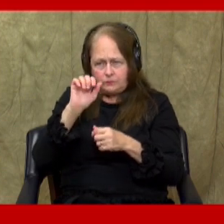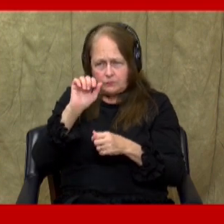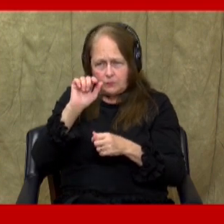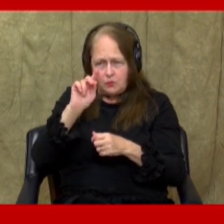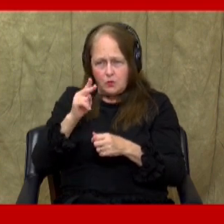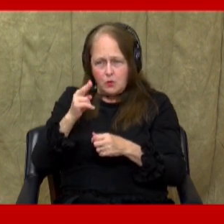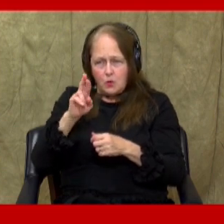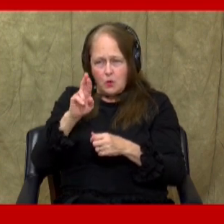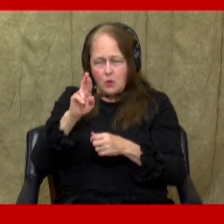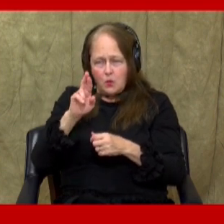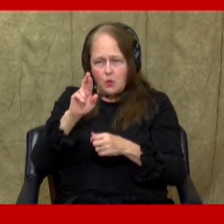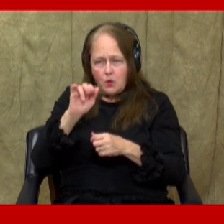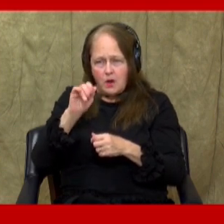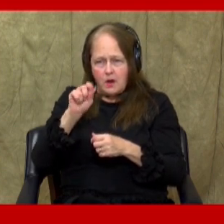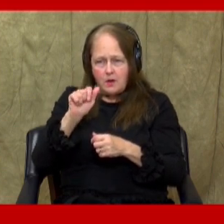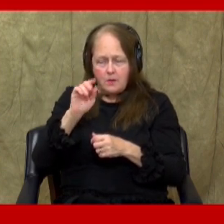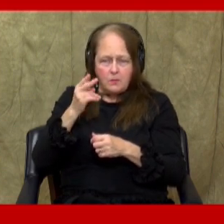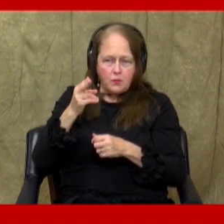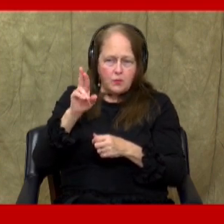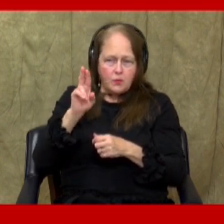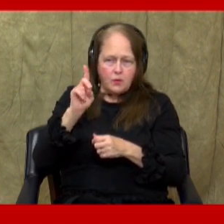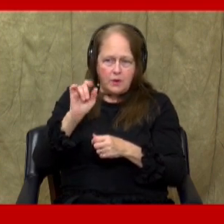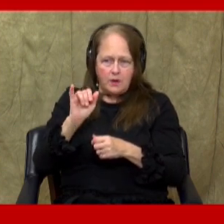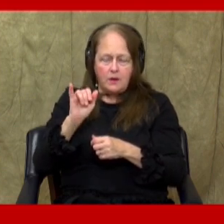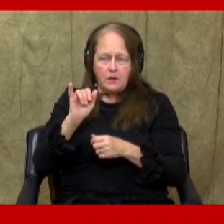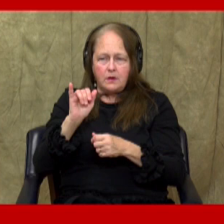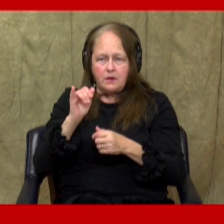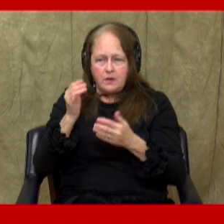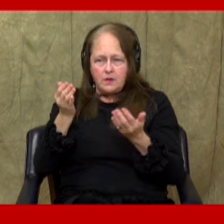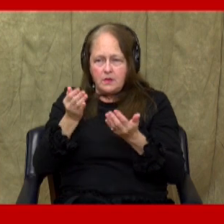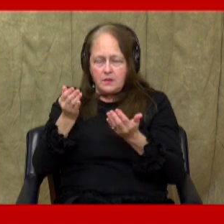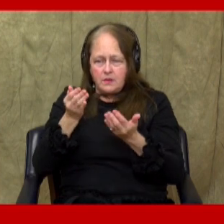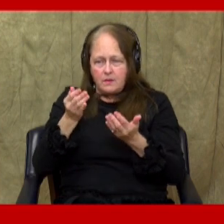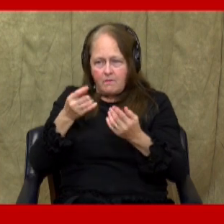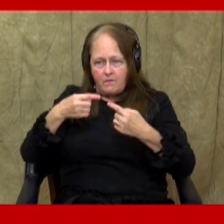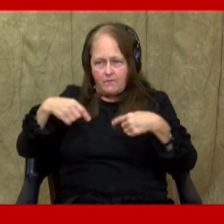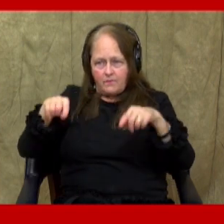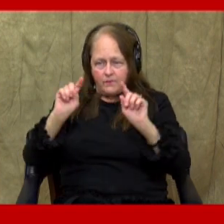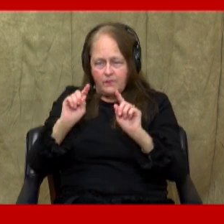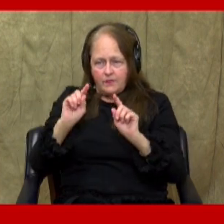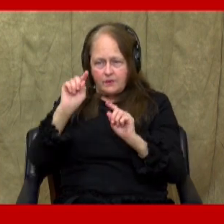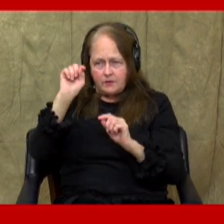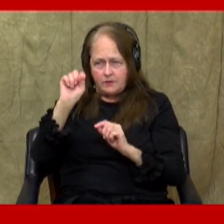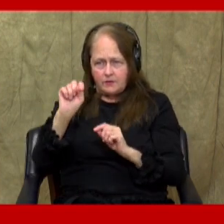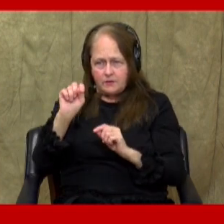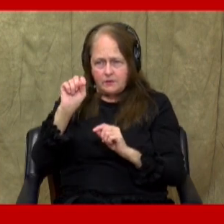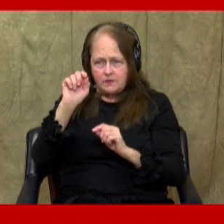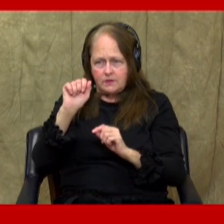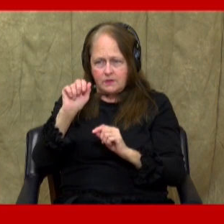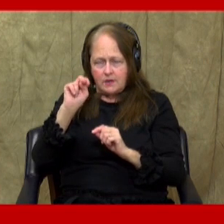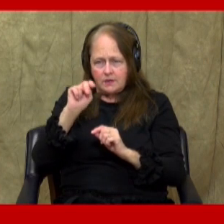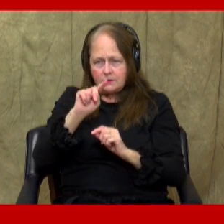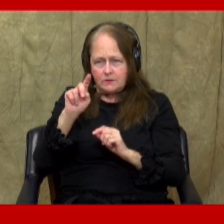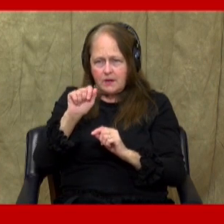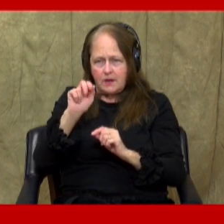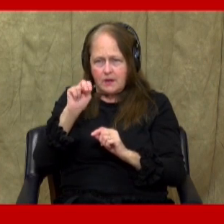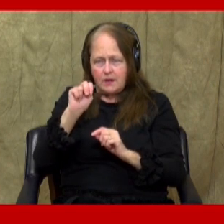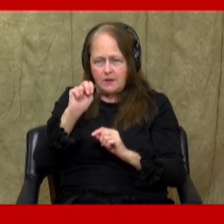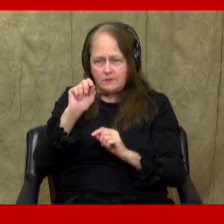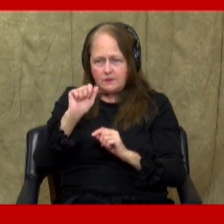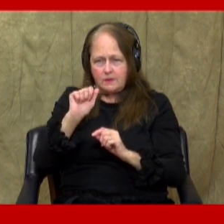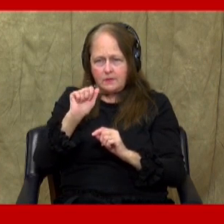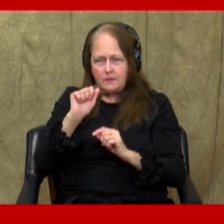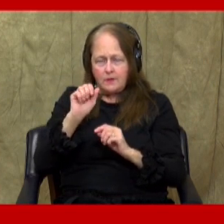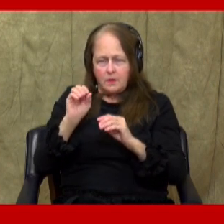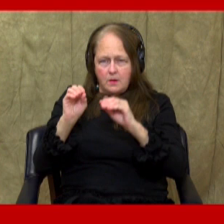Rwanda, Burundi, two small nations here, and finally Tanzania. So that's East Africa. Let's